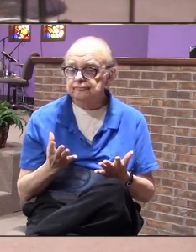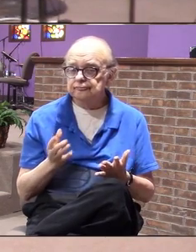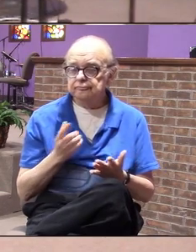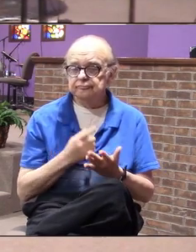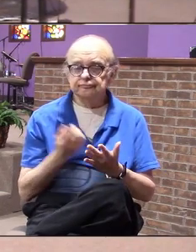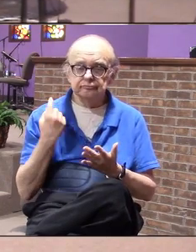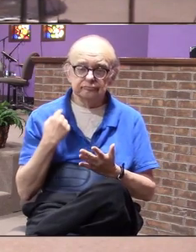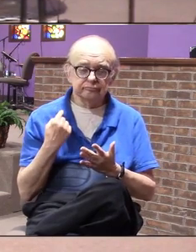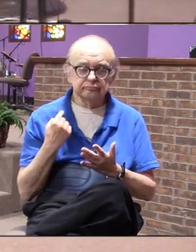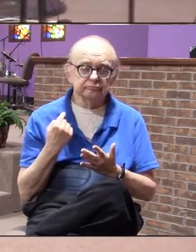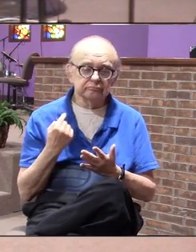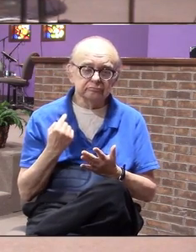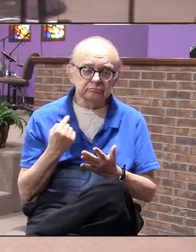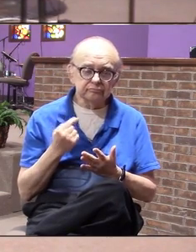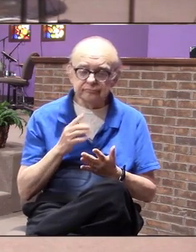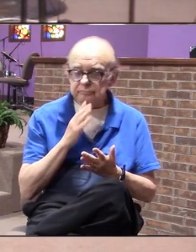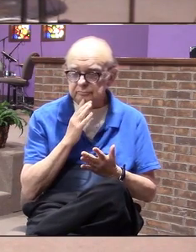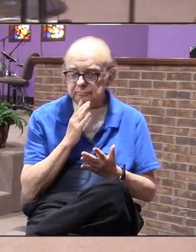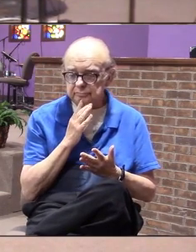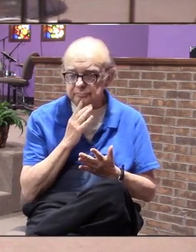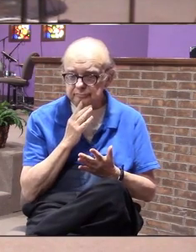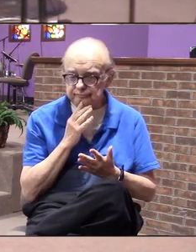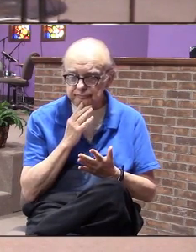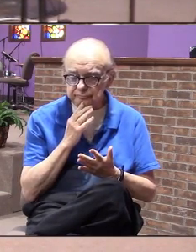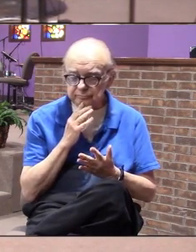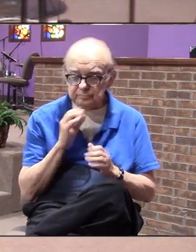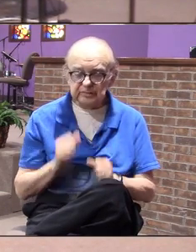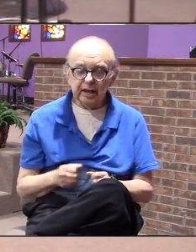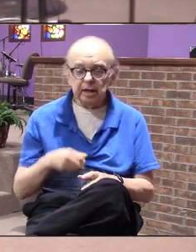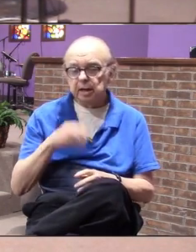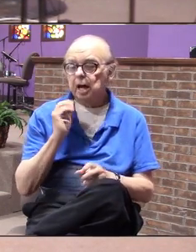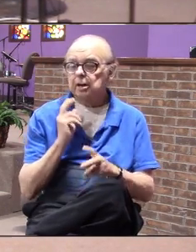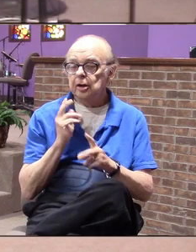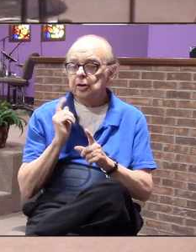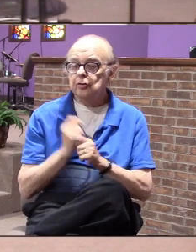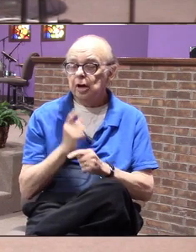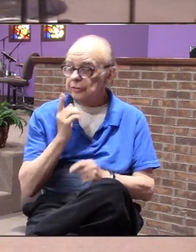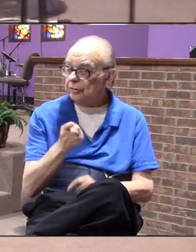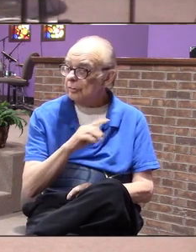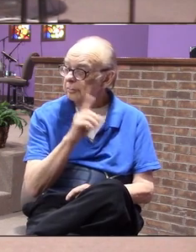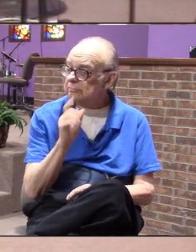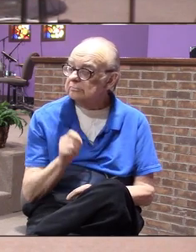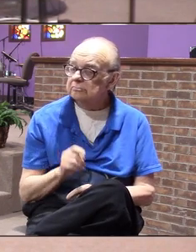Last week we talked about, can God trust you?